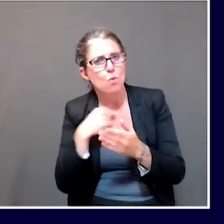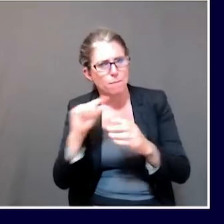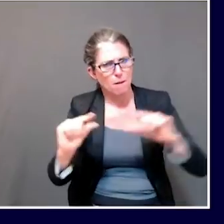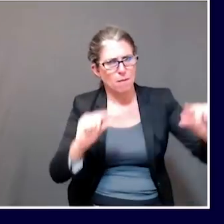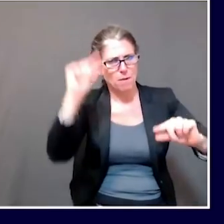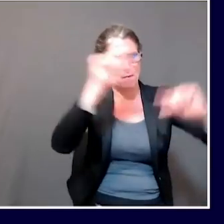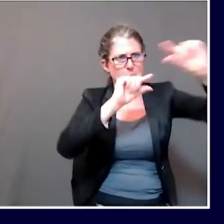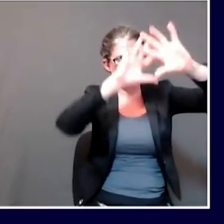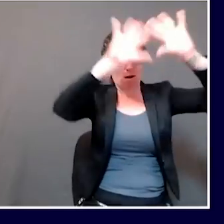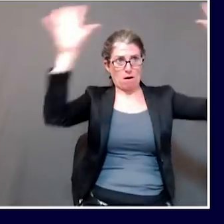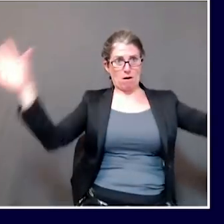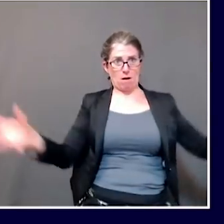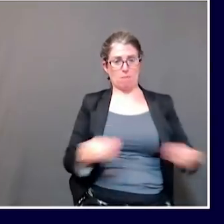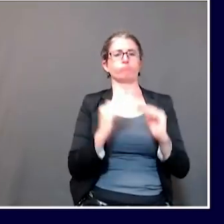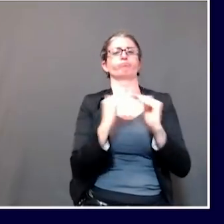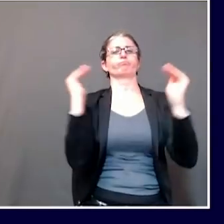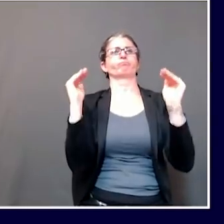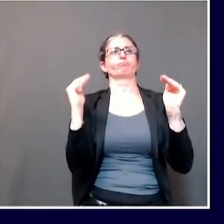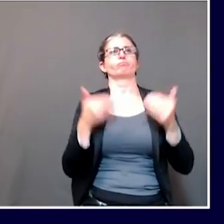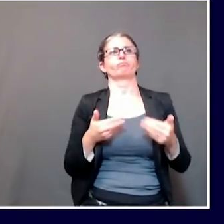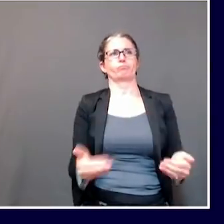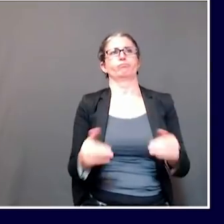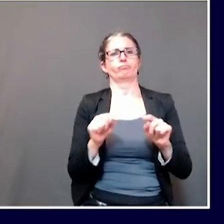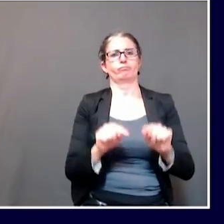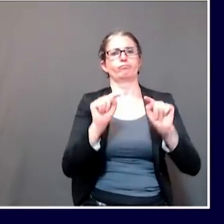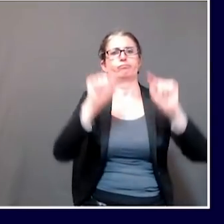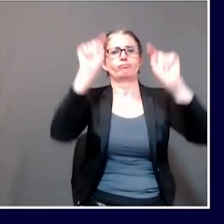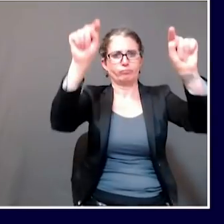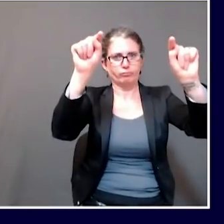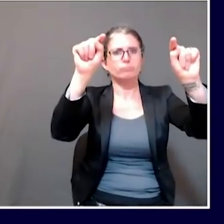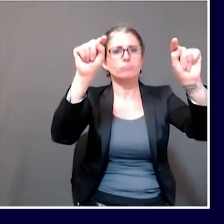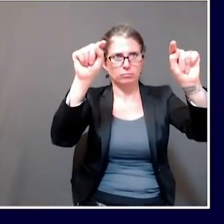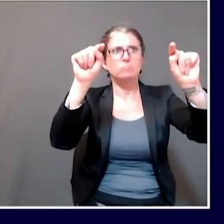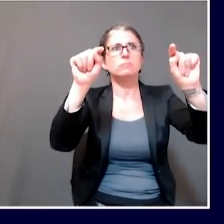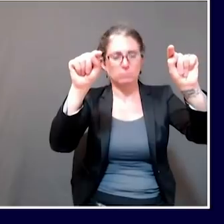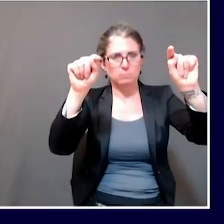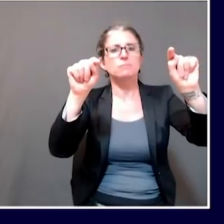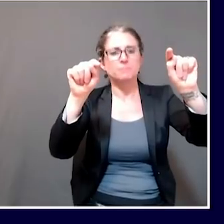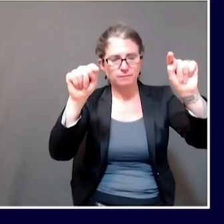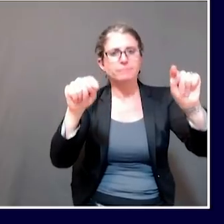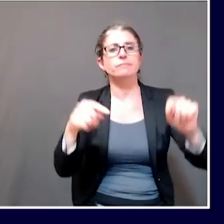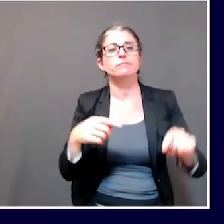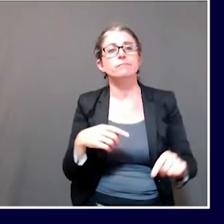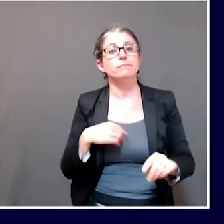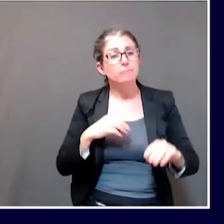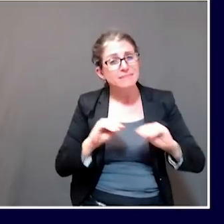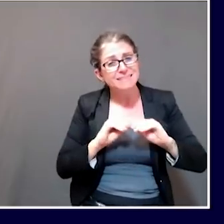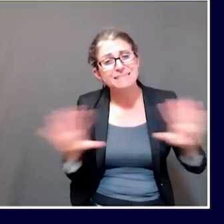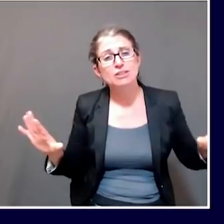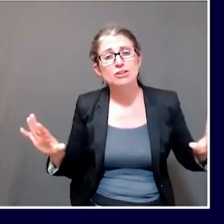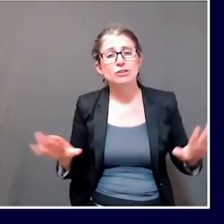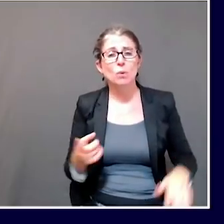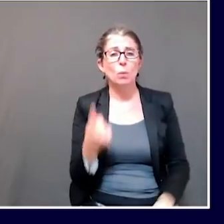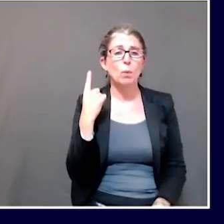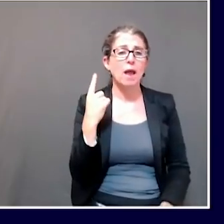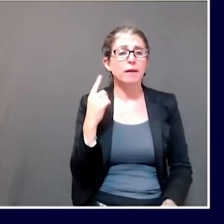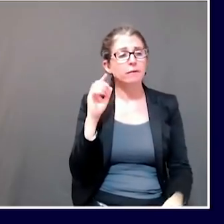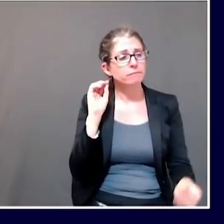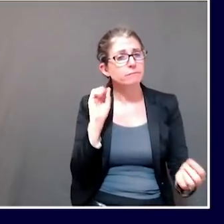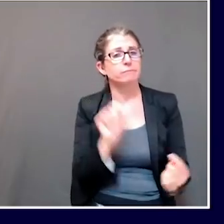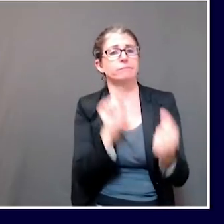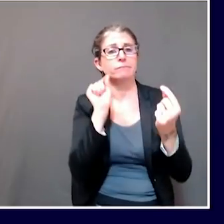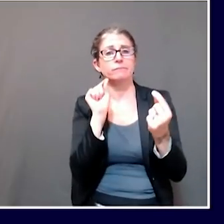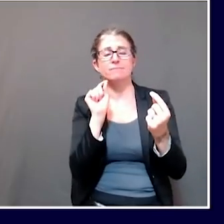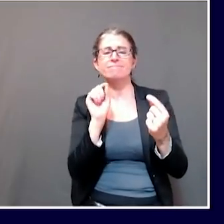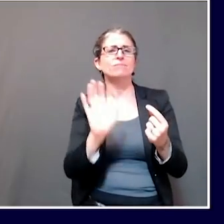a mathematical formula where we plug things into a computer that spits out a green, a yellow, or a red. We also have to